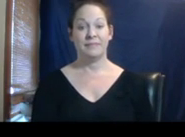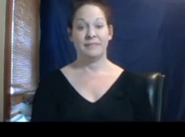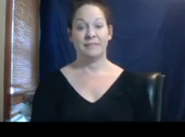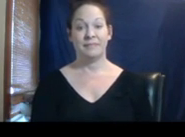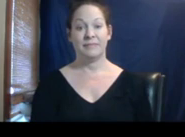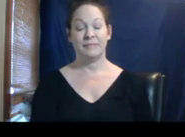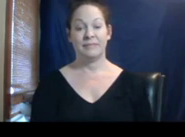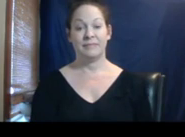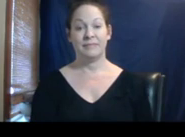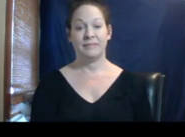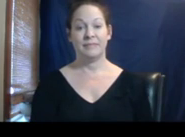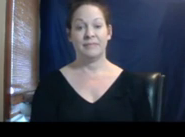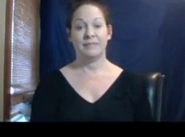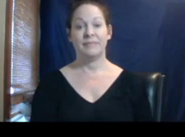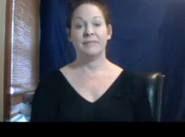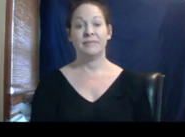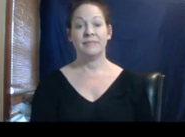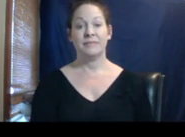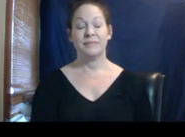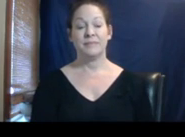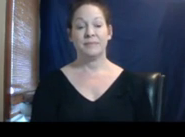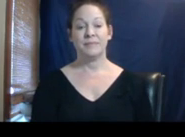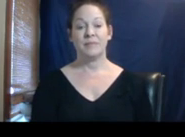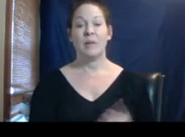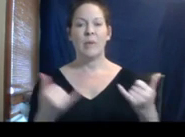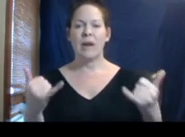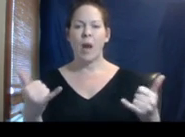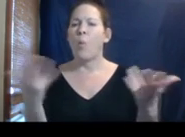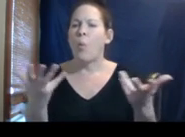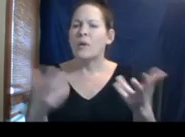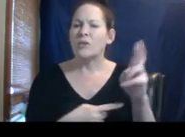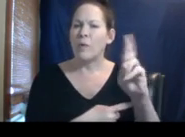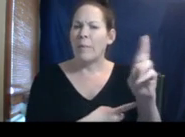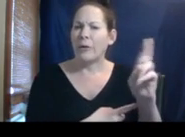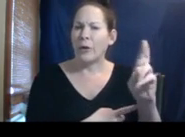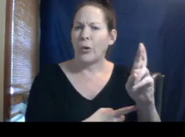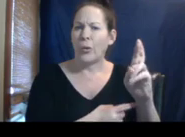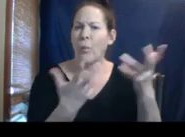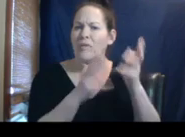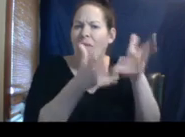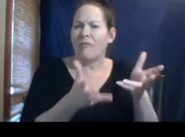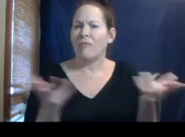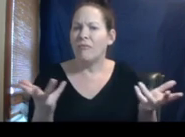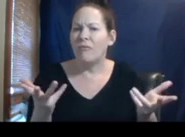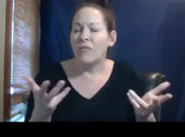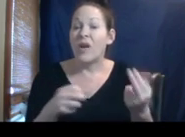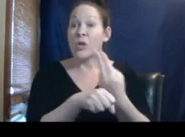x minus 1. But all I want right now is the remainder. So I'm going to use the remainder